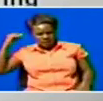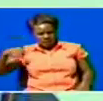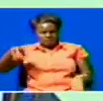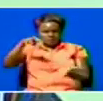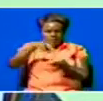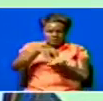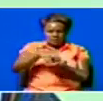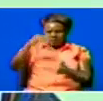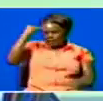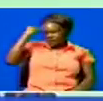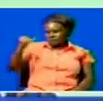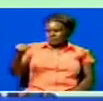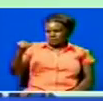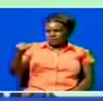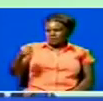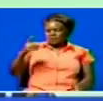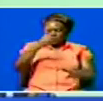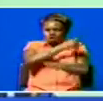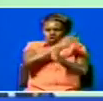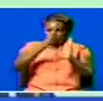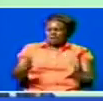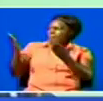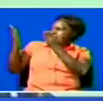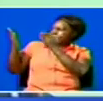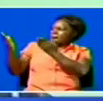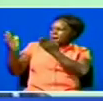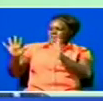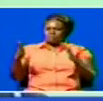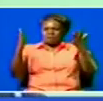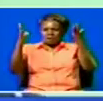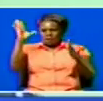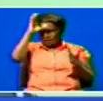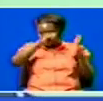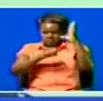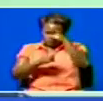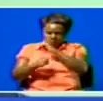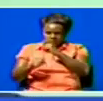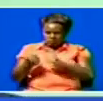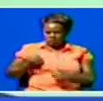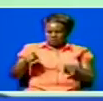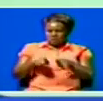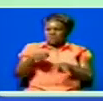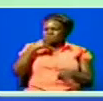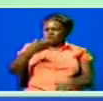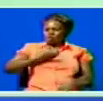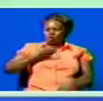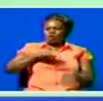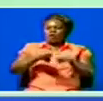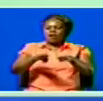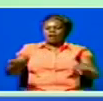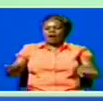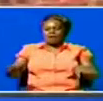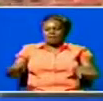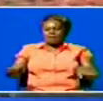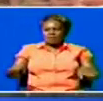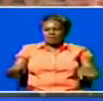case. The idea was Dr. Fryder and the Assumption Sisters of Nairobi claim ownership of the piece of land in